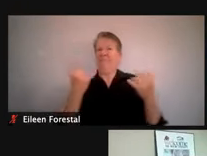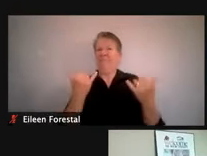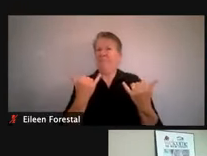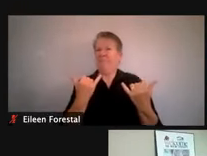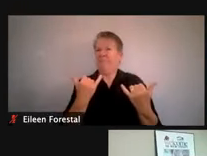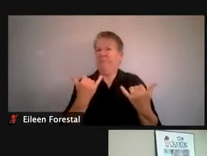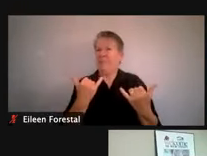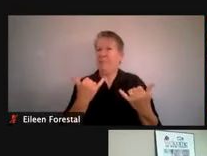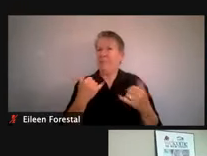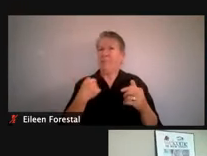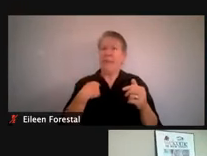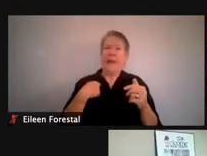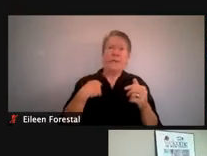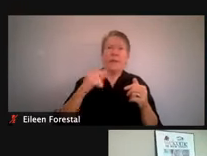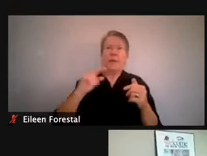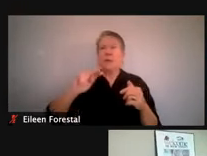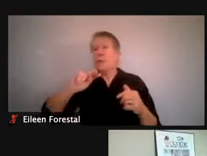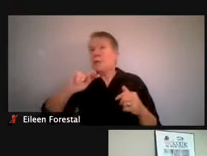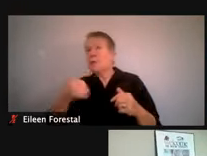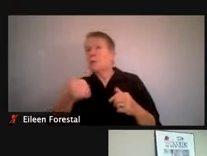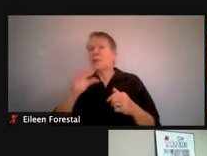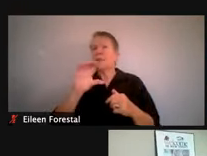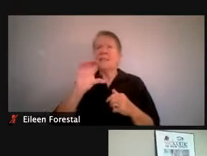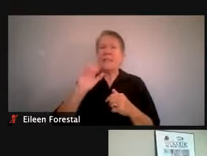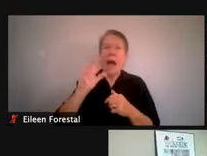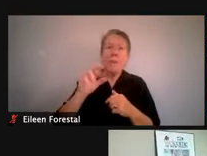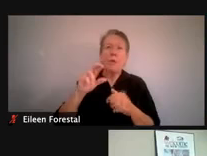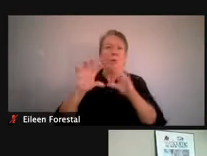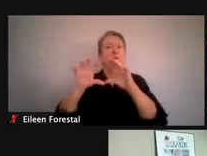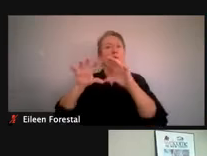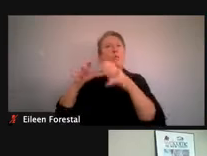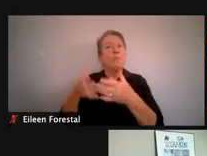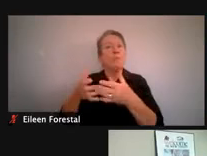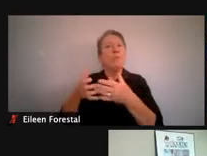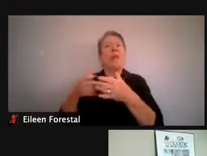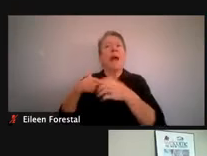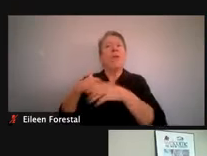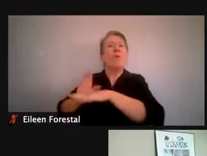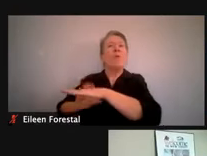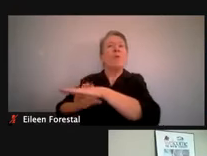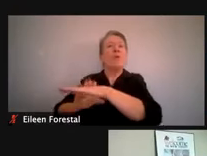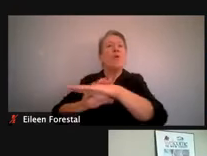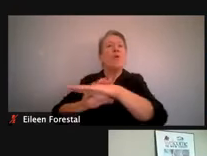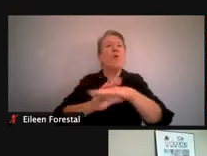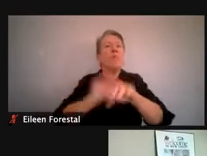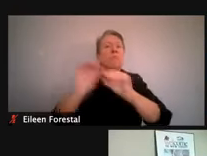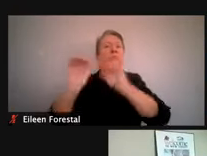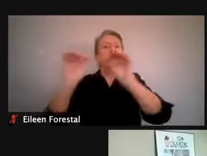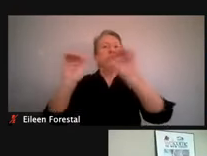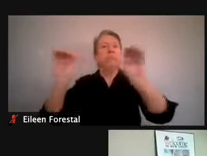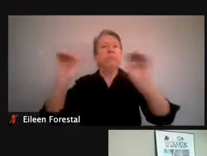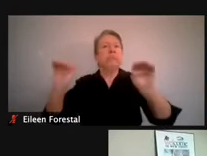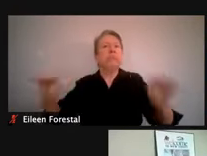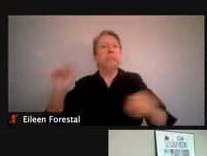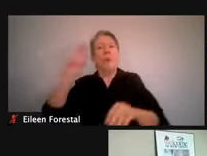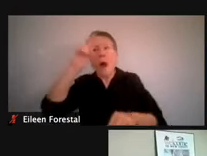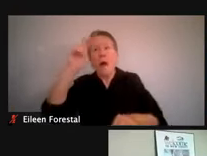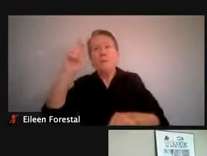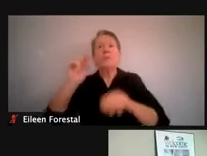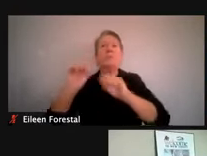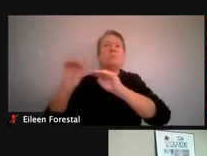and Communications Integration Cell, pushed out statewide to our public and private sector partners the specific threat, what they can do about the threat, and then where